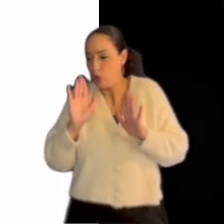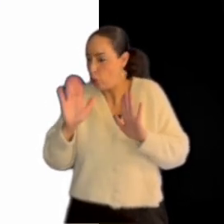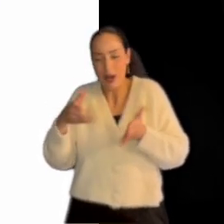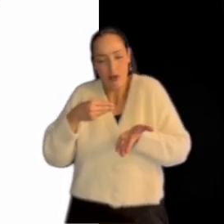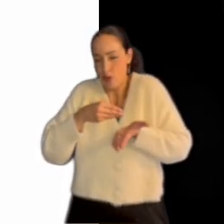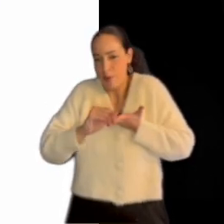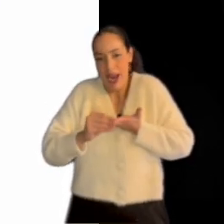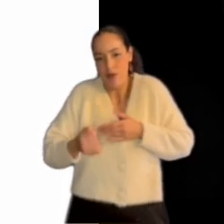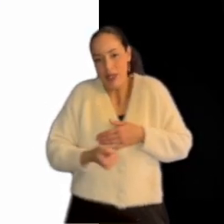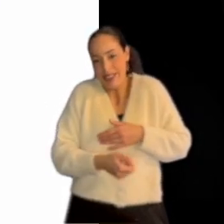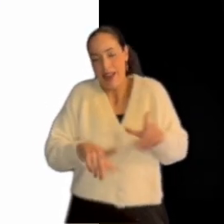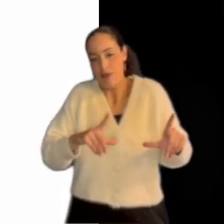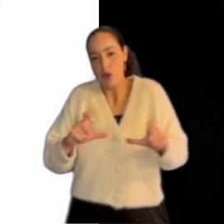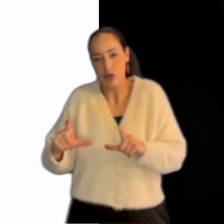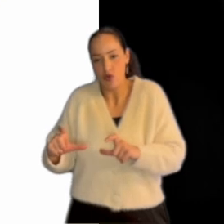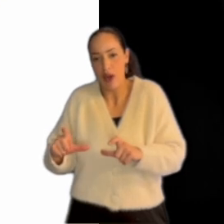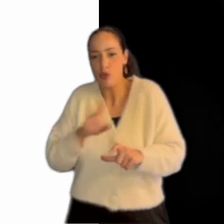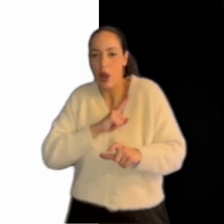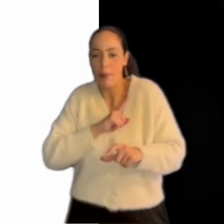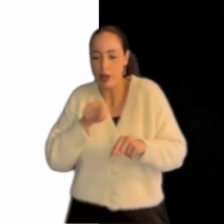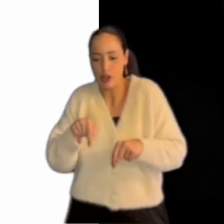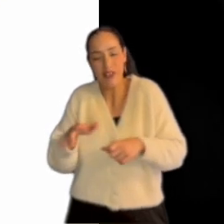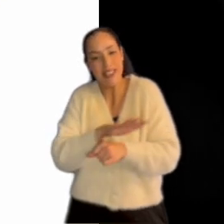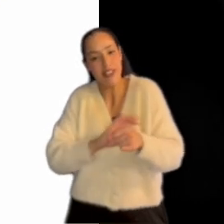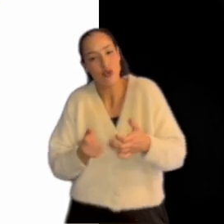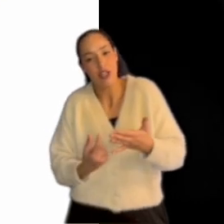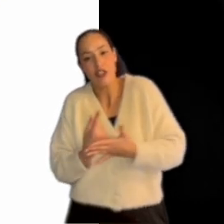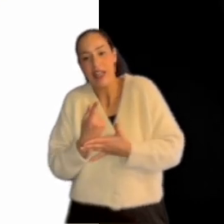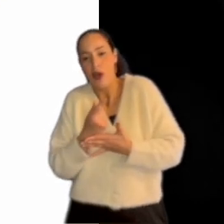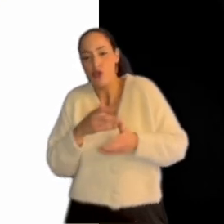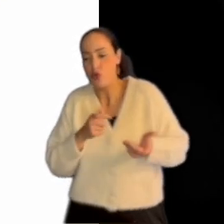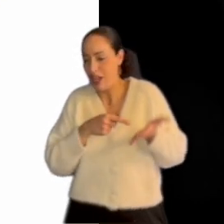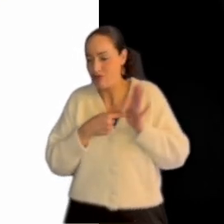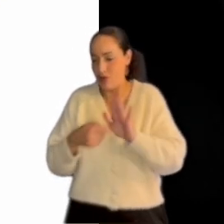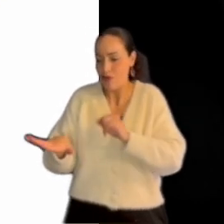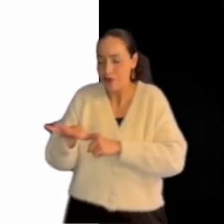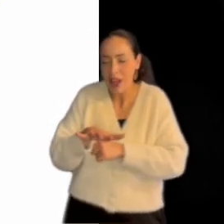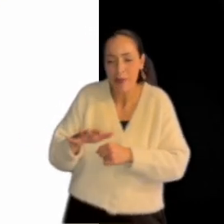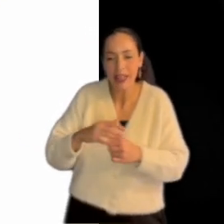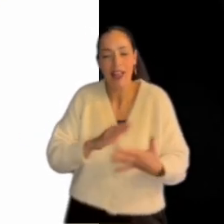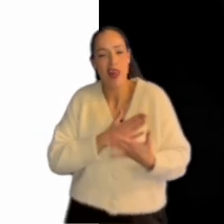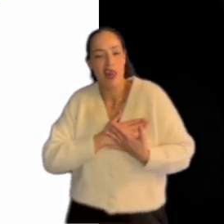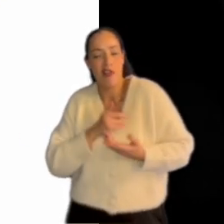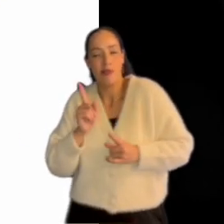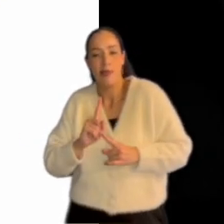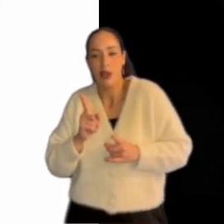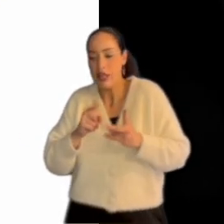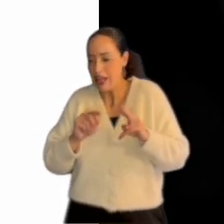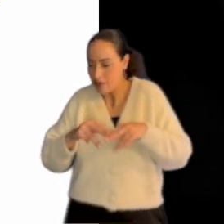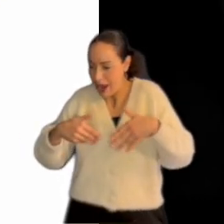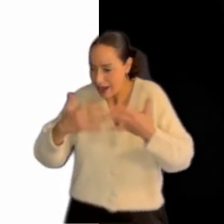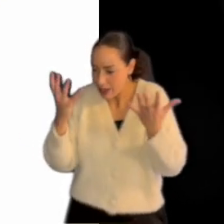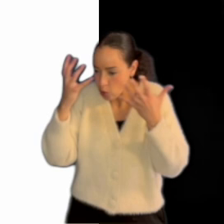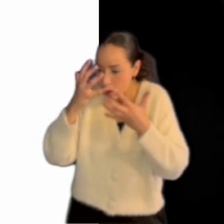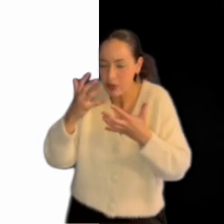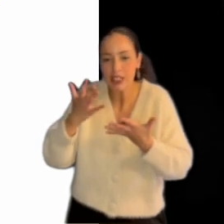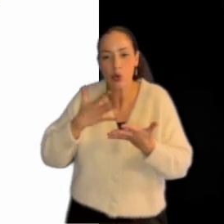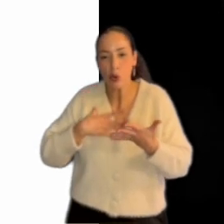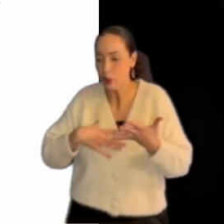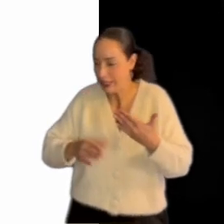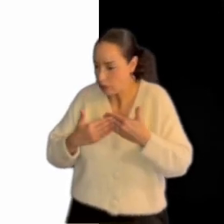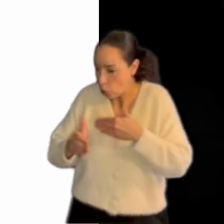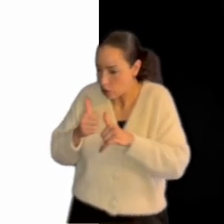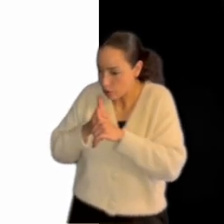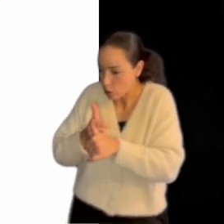the appointments. If you have any concerns regarding the appointment or feel that you may require additional support, please feel